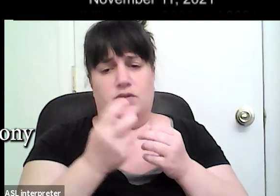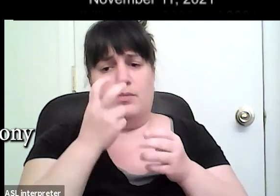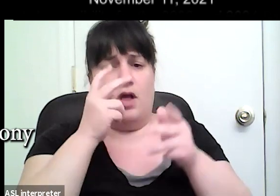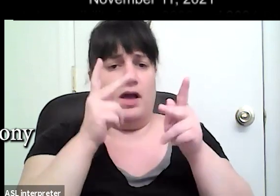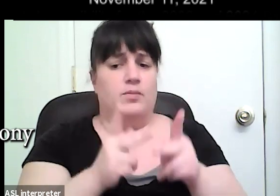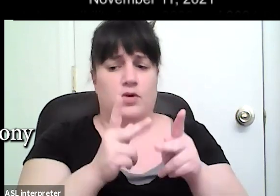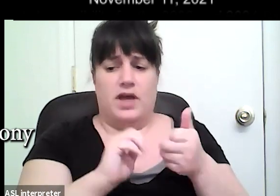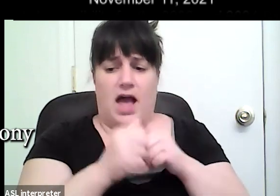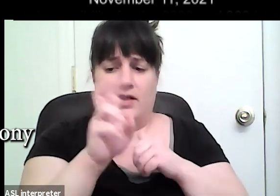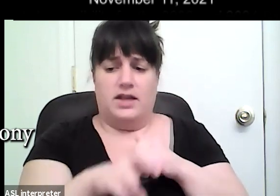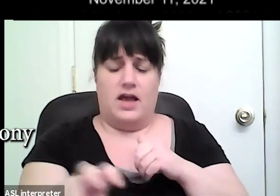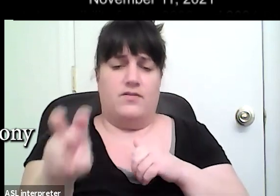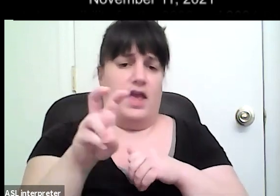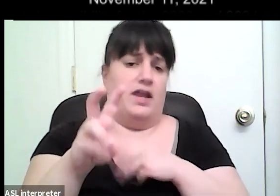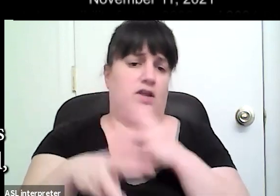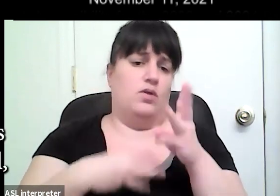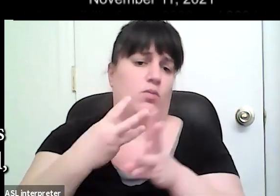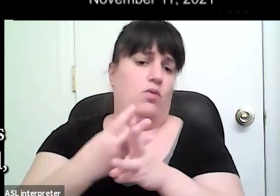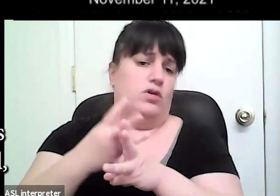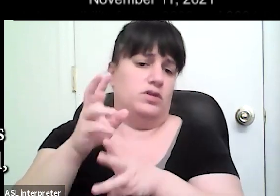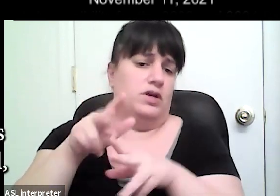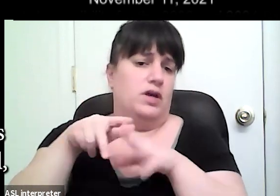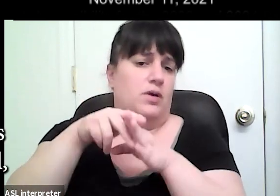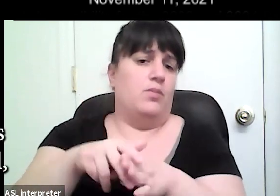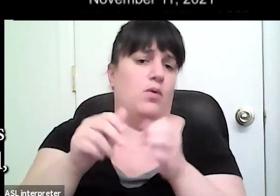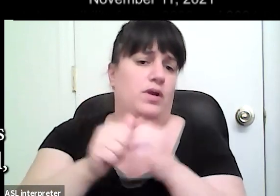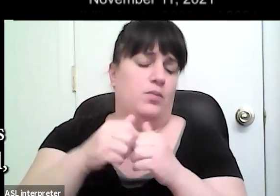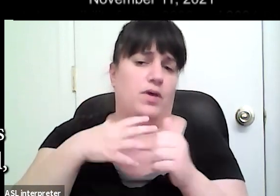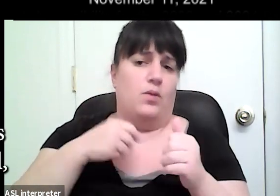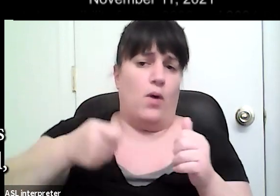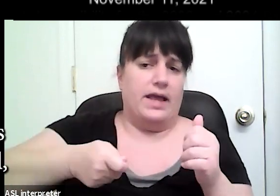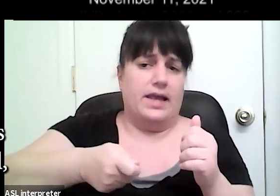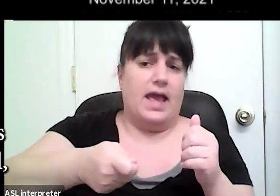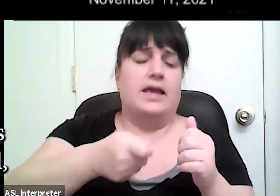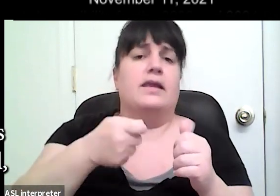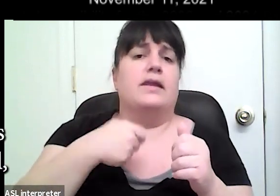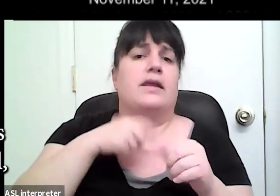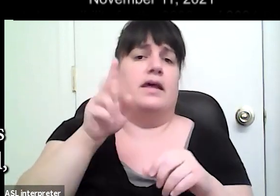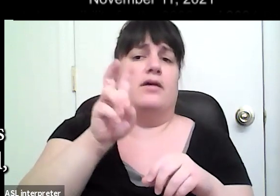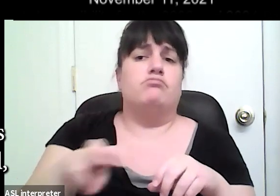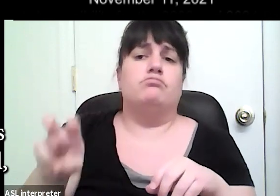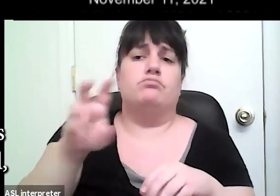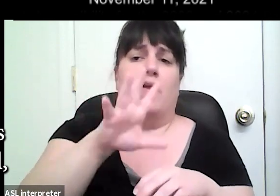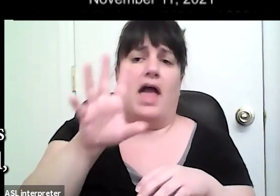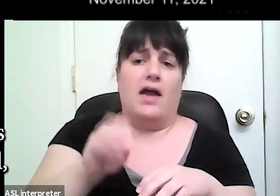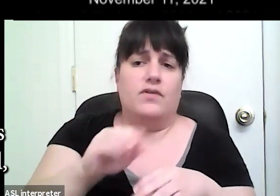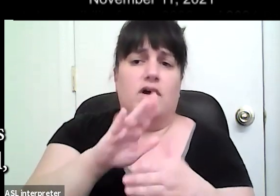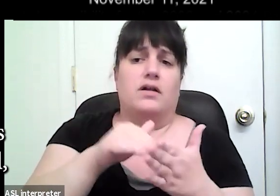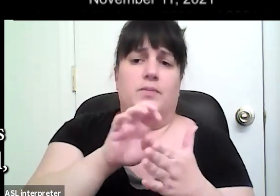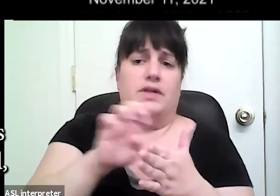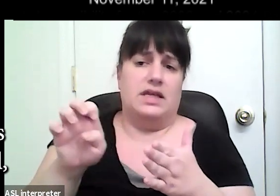the world on his pony and a white cane. I sort of took that and went across Africa, the Middle East,